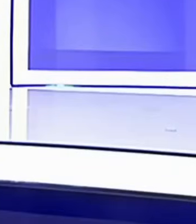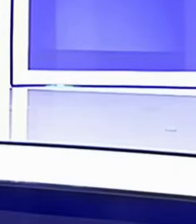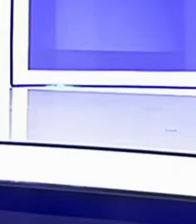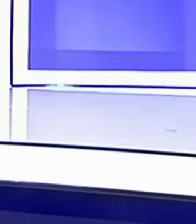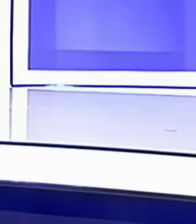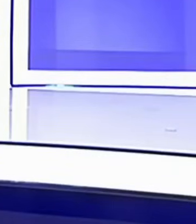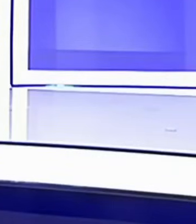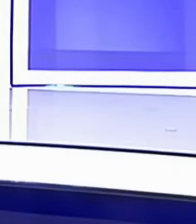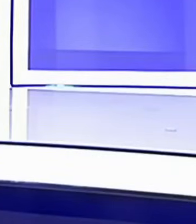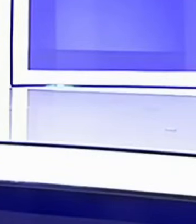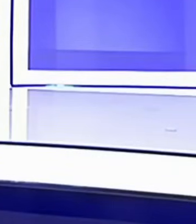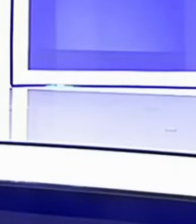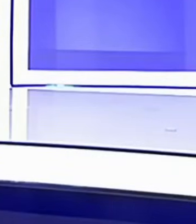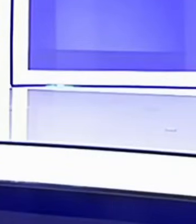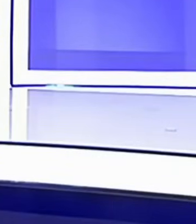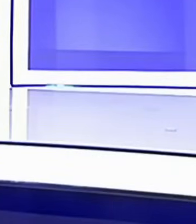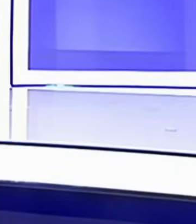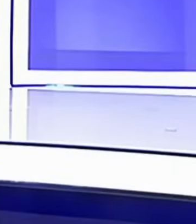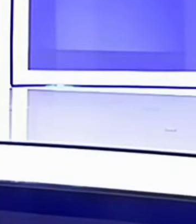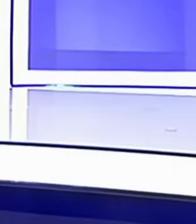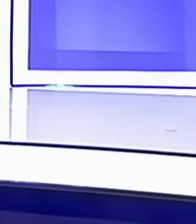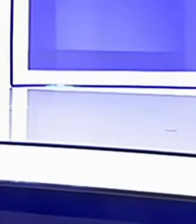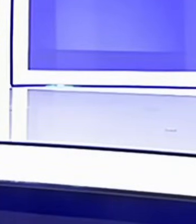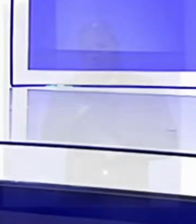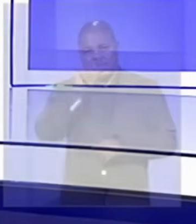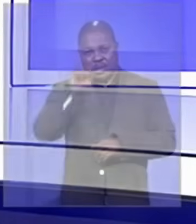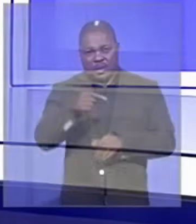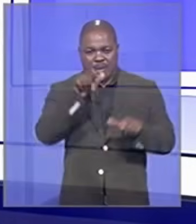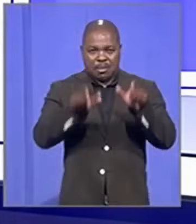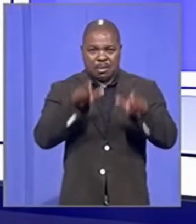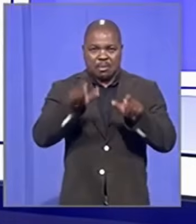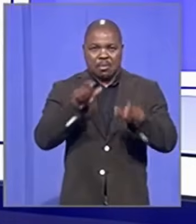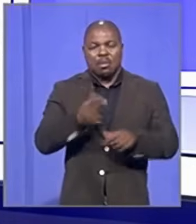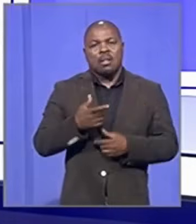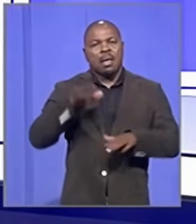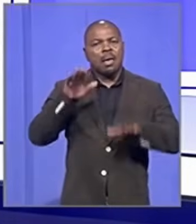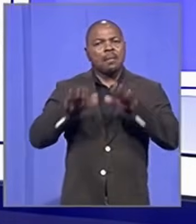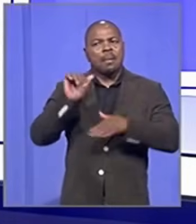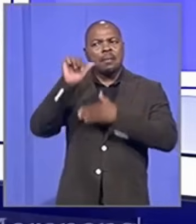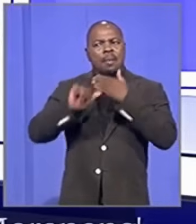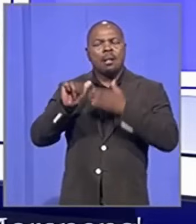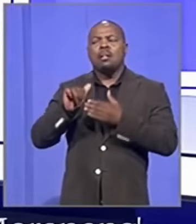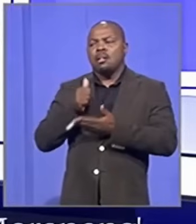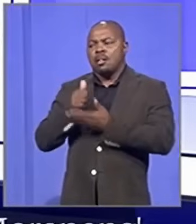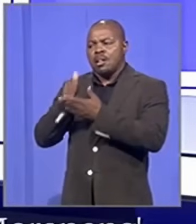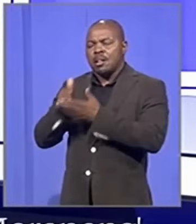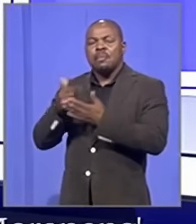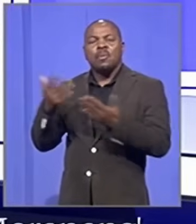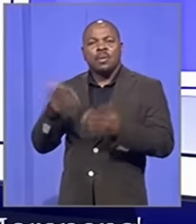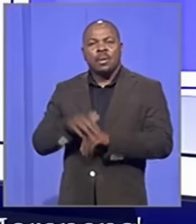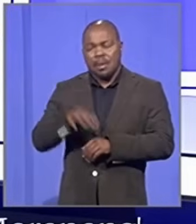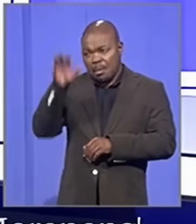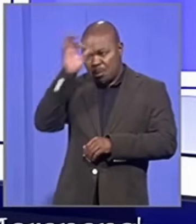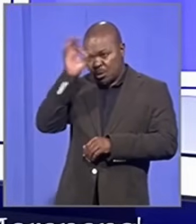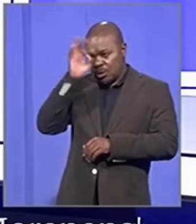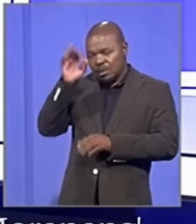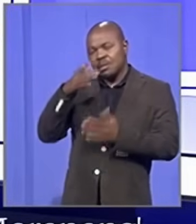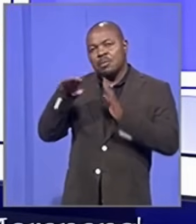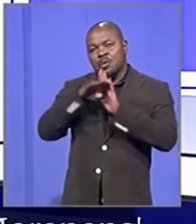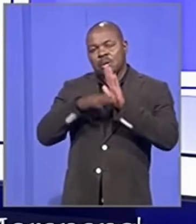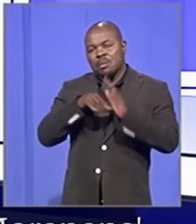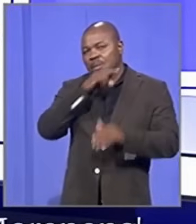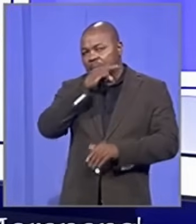Ke batho ba go feta seripa sa milione ka nageng bao ba golegilwego go tloga kgweding ya Aprele ngwagola nakong ya lesolo la maphodisa la go bitša